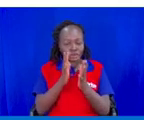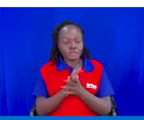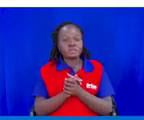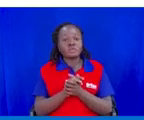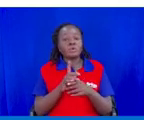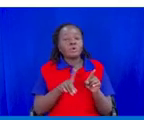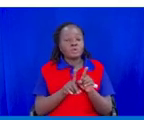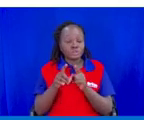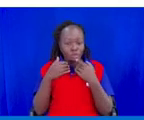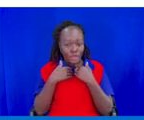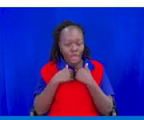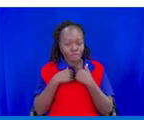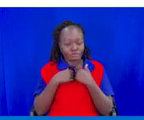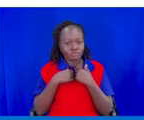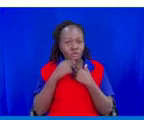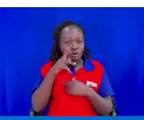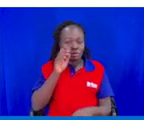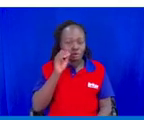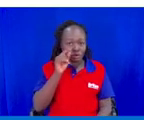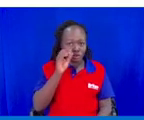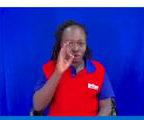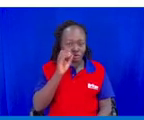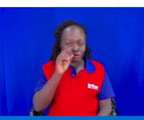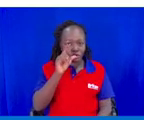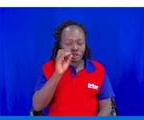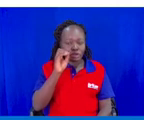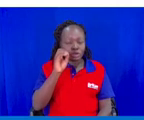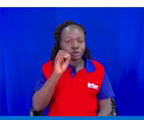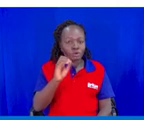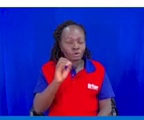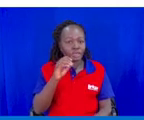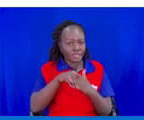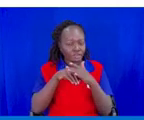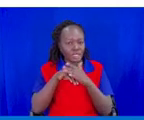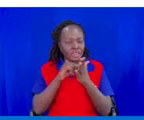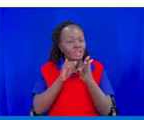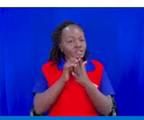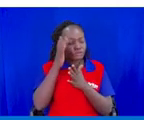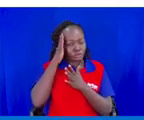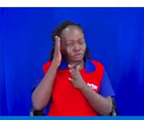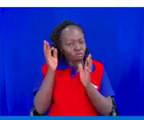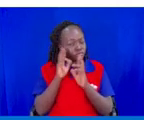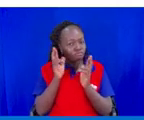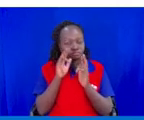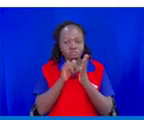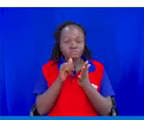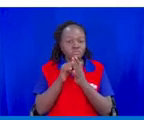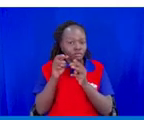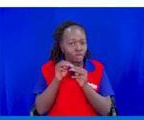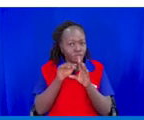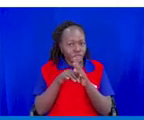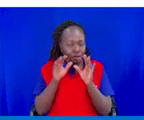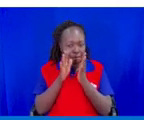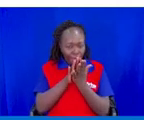portfolio investments, and these are balance sheet investments into 2 listed banks, as you may already know, unit holders. We own